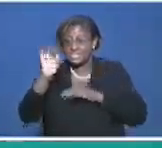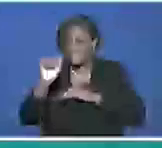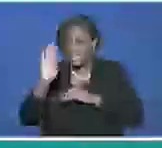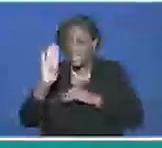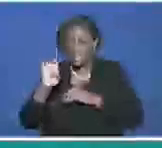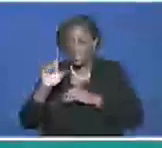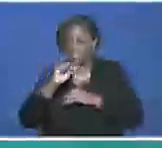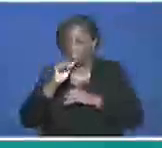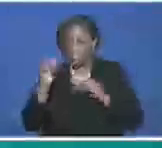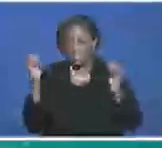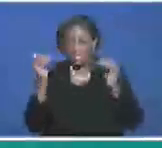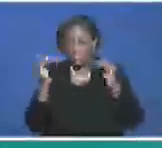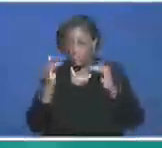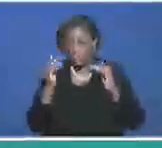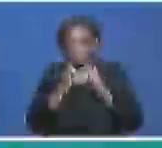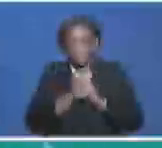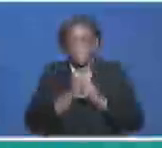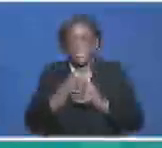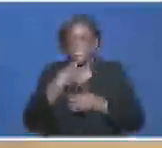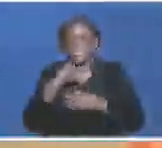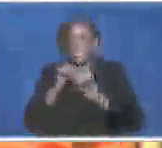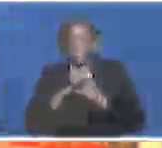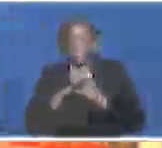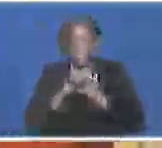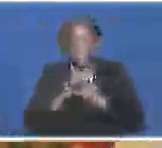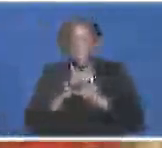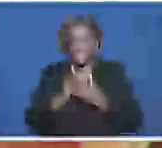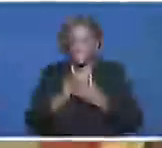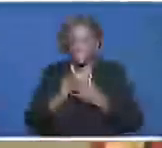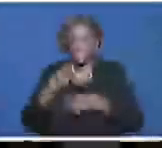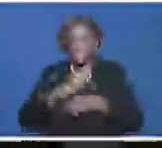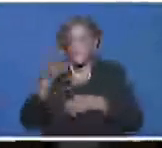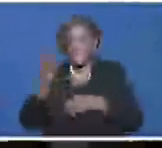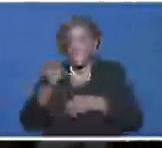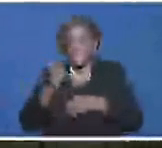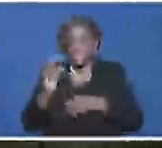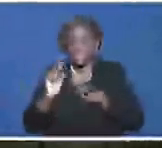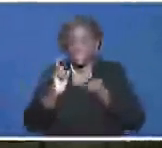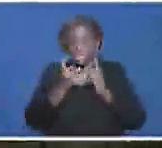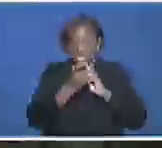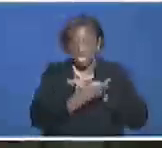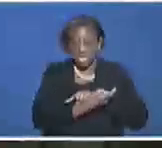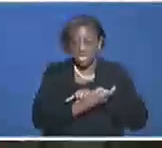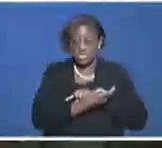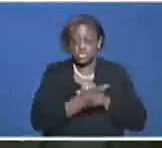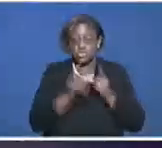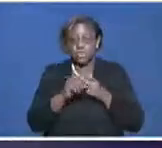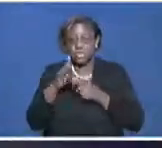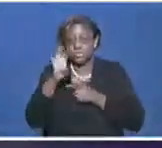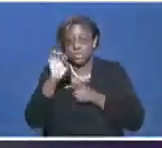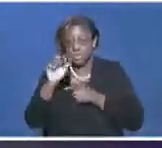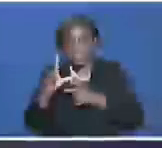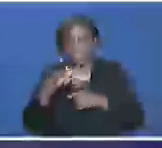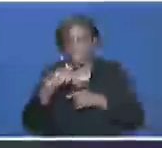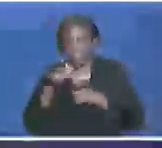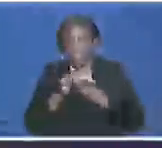Legislatively, he says government has been able to address issues from the blue, orange economy and green economies through the carbon credits bill. With